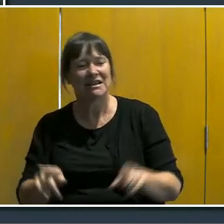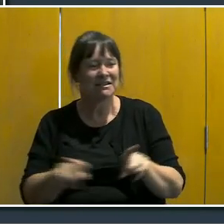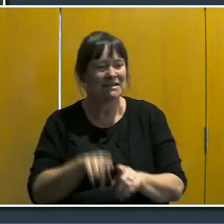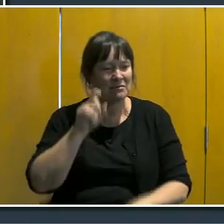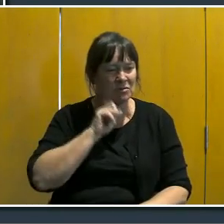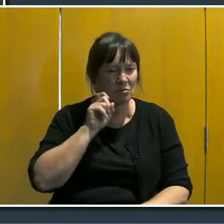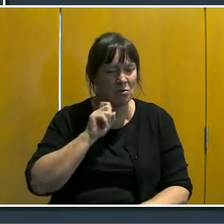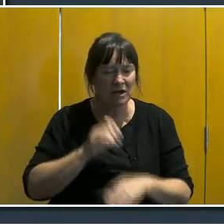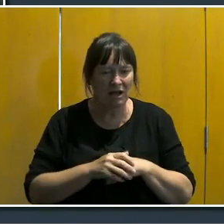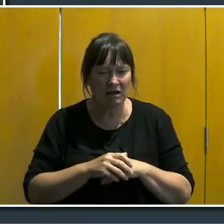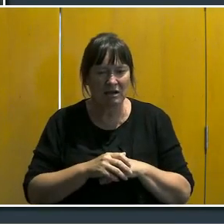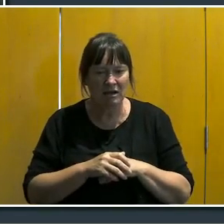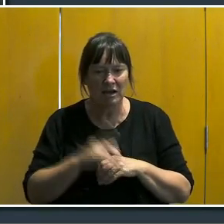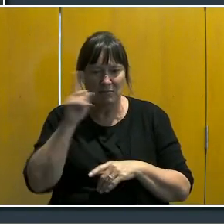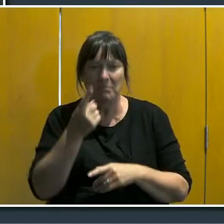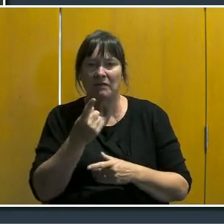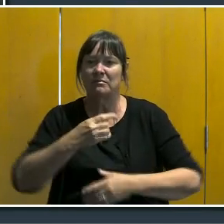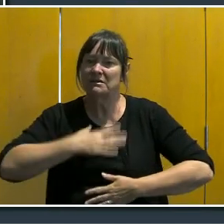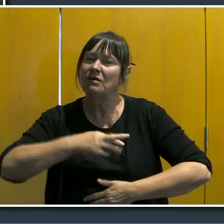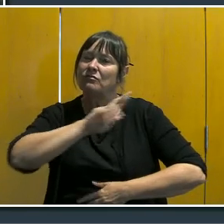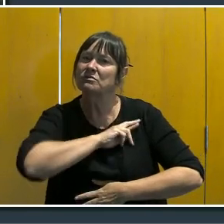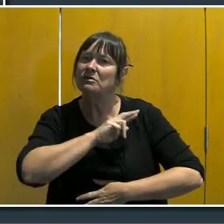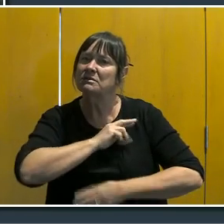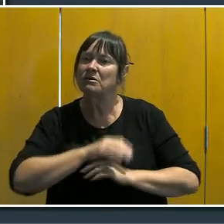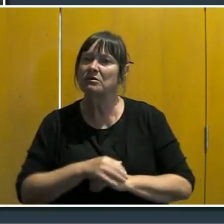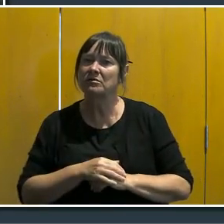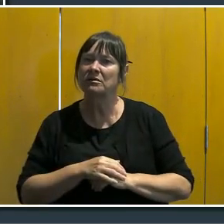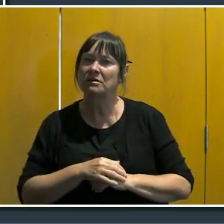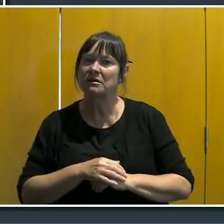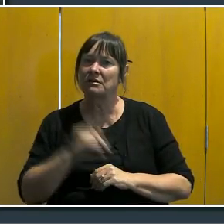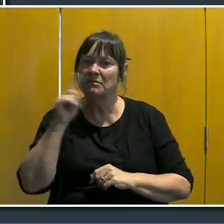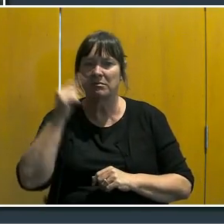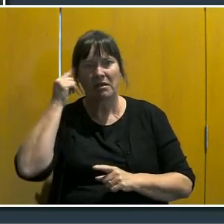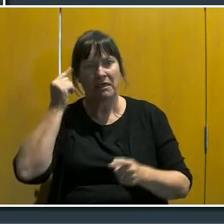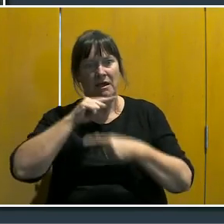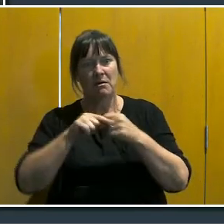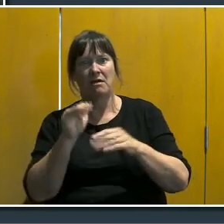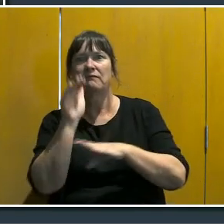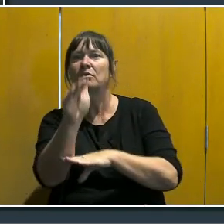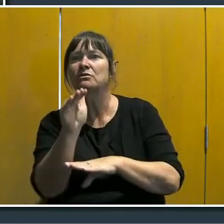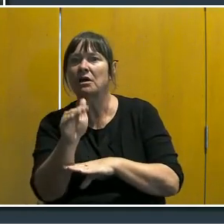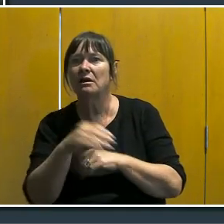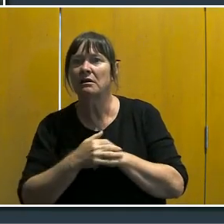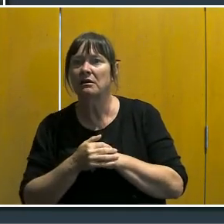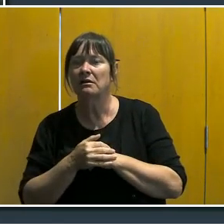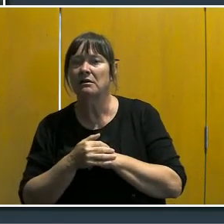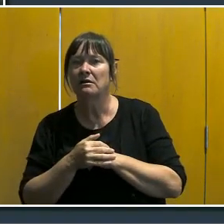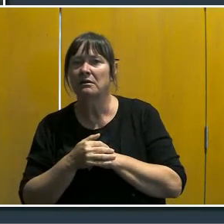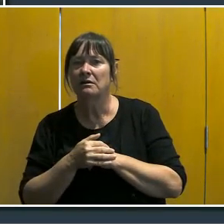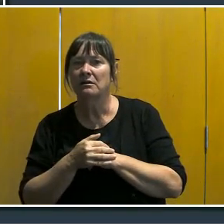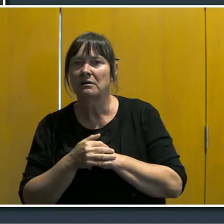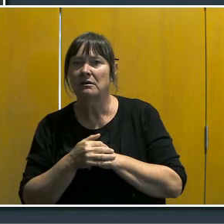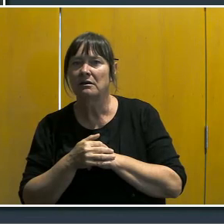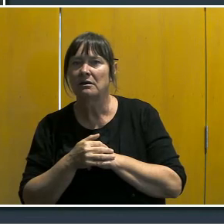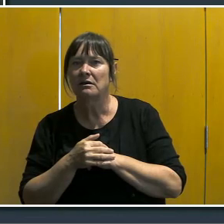comment about the water, because I think it's a road for the future, and it makes people start to understand water as we move towards three waters. And I'm not particularly welcoming what the